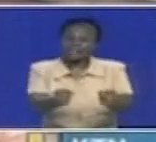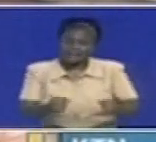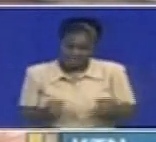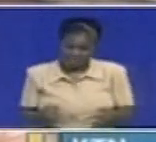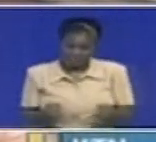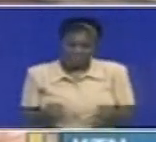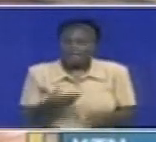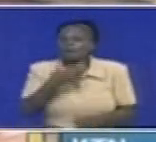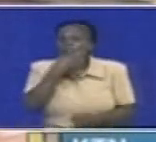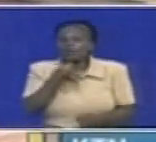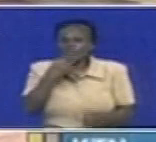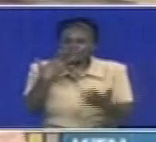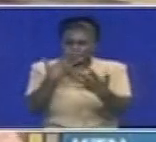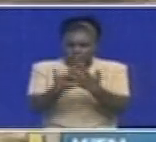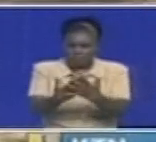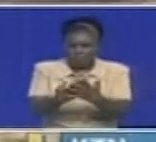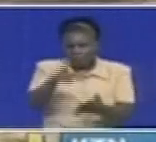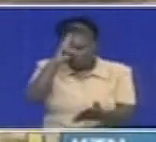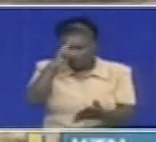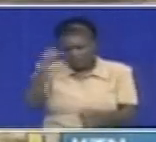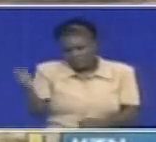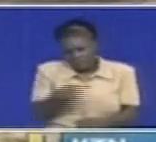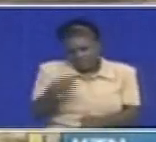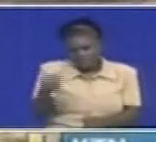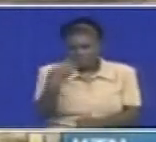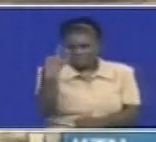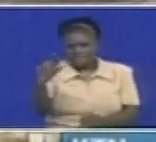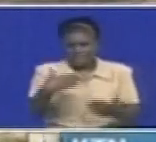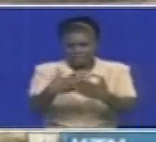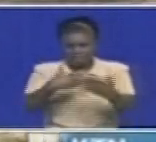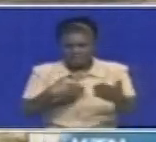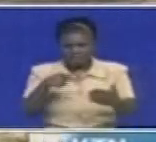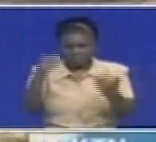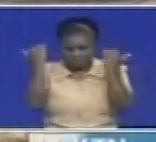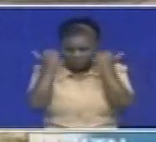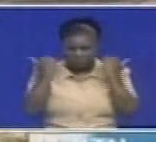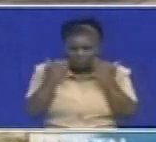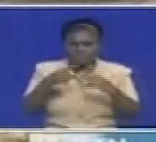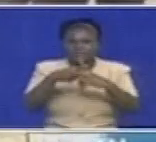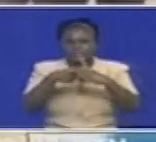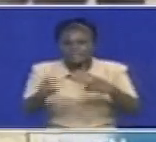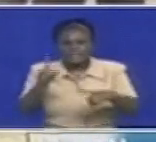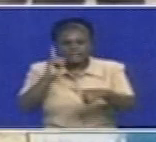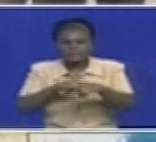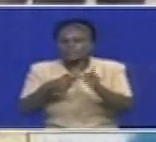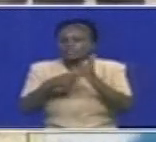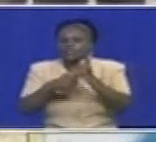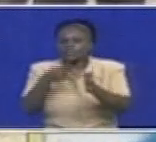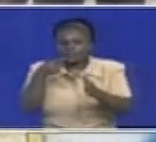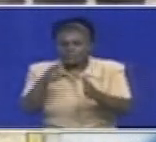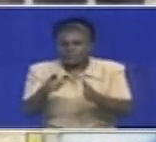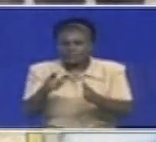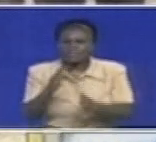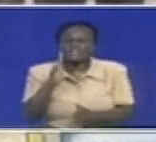The boy was held in the police cells for 3 months before his case started. As it turned out, it was a pretty